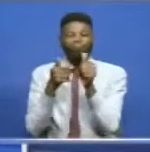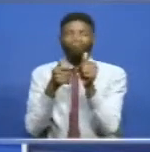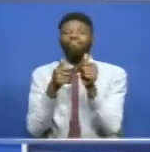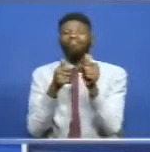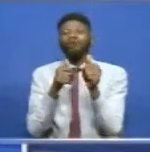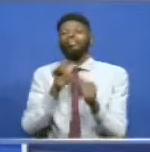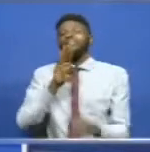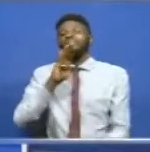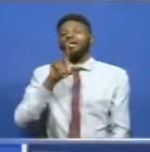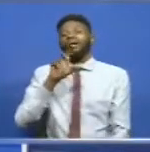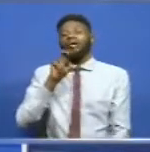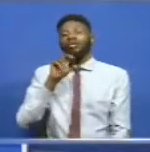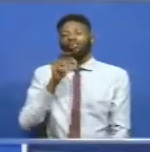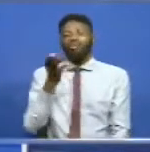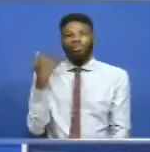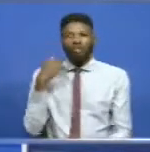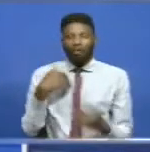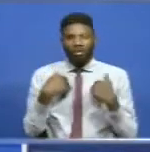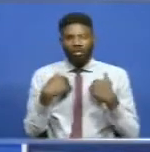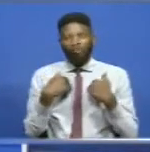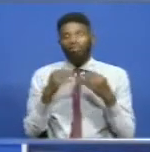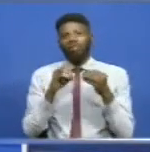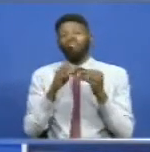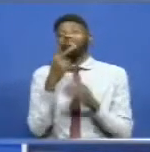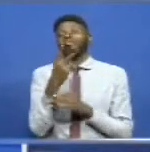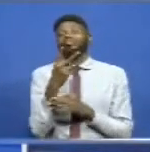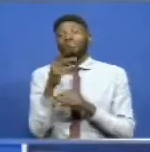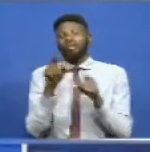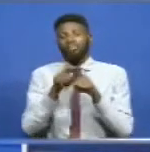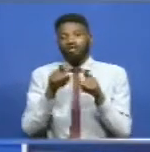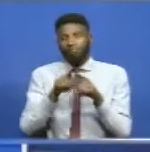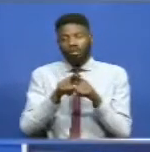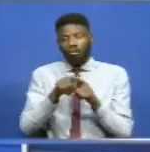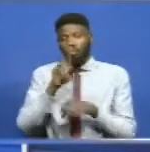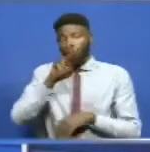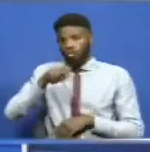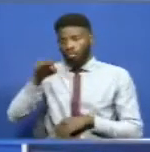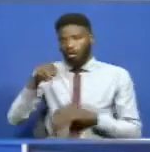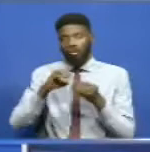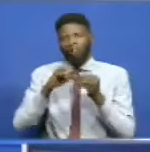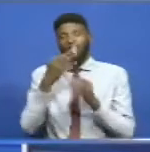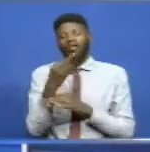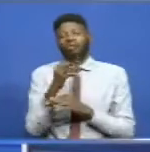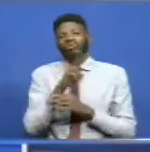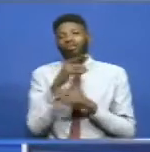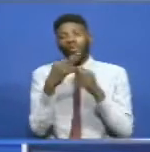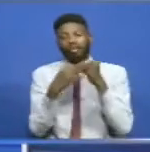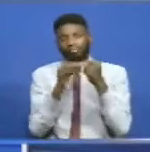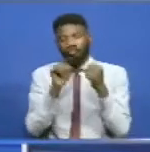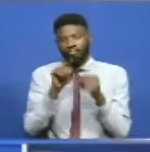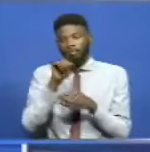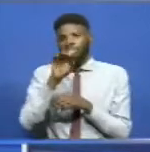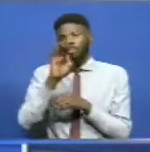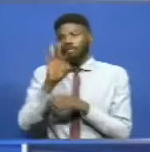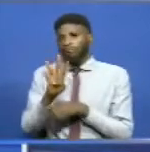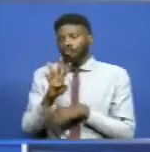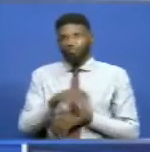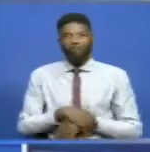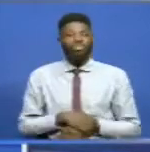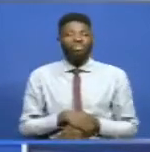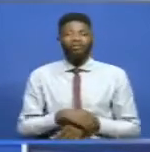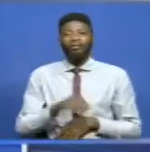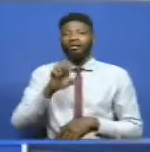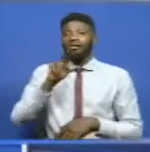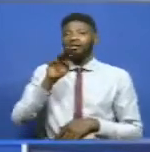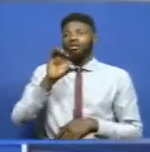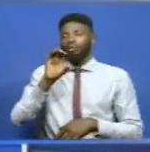minutes 27 seconds, and Sondre Nordstad Moen of Norway, who took third in 28 minutes 34 seconds. Enock Onchari